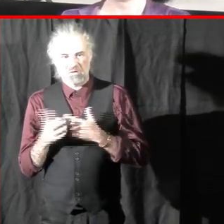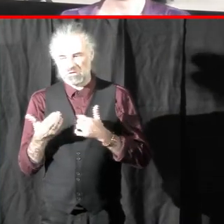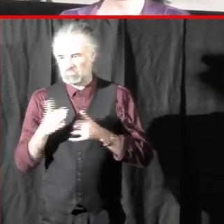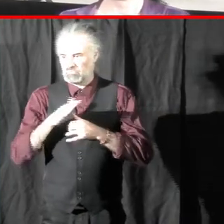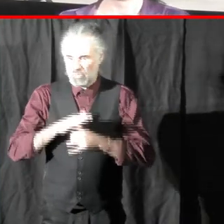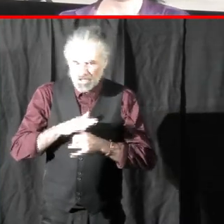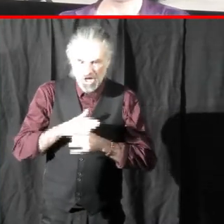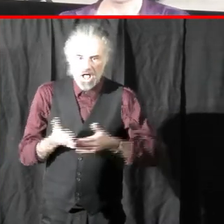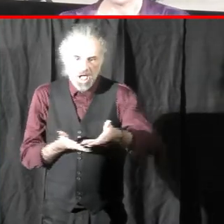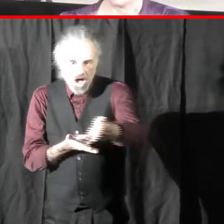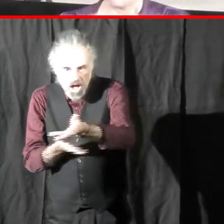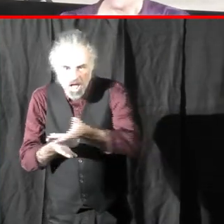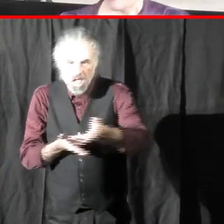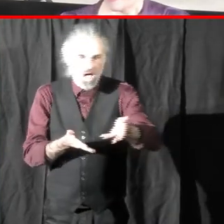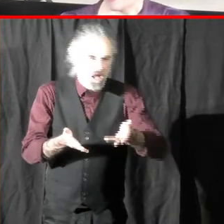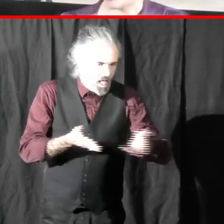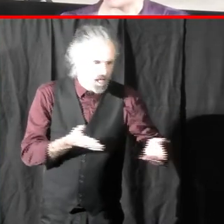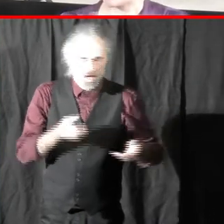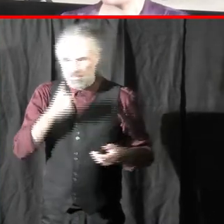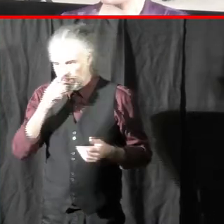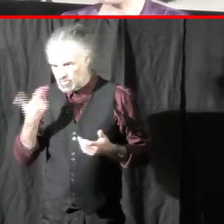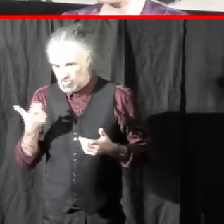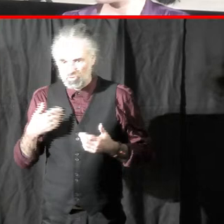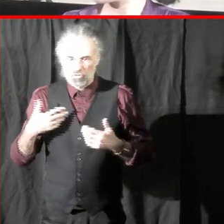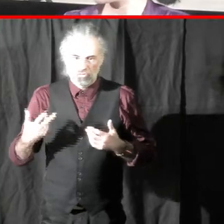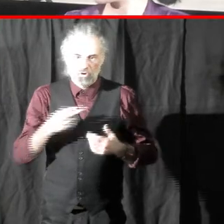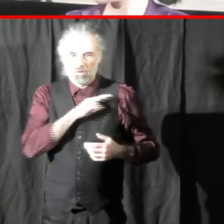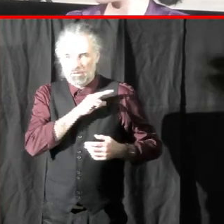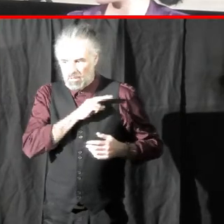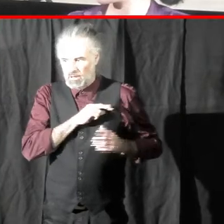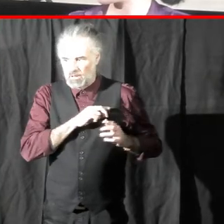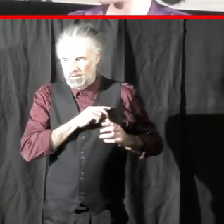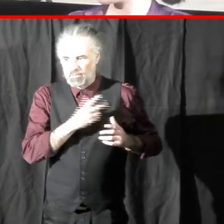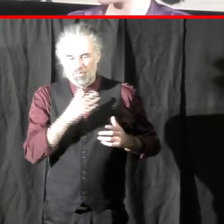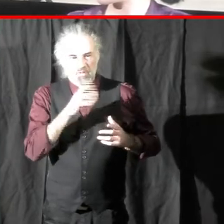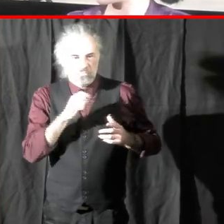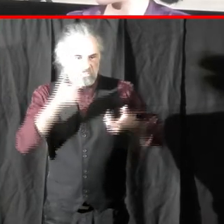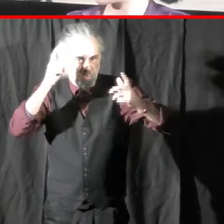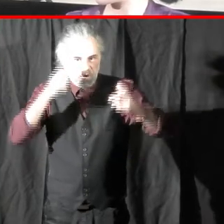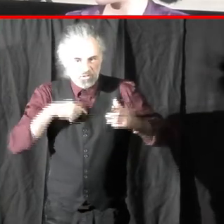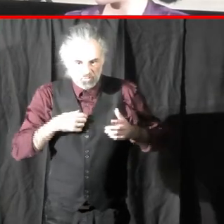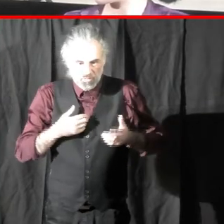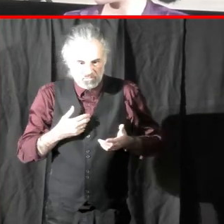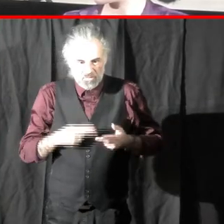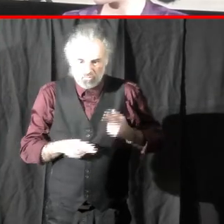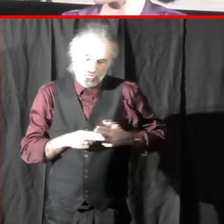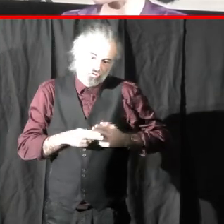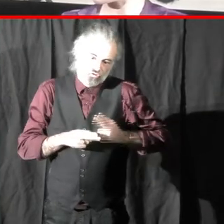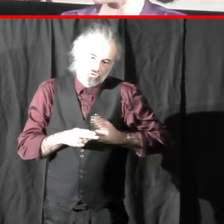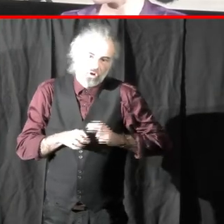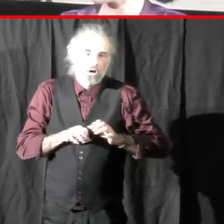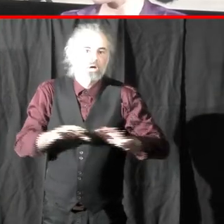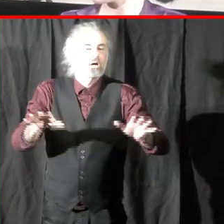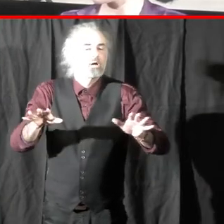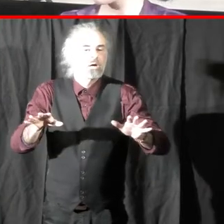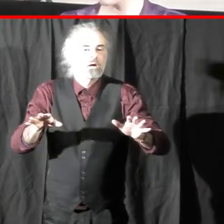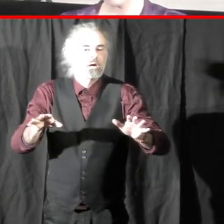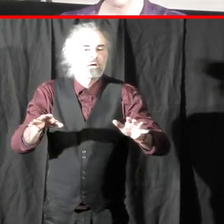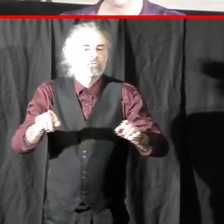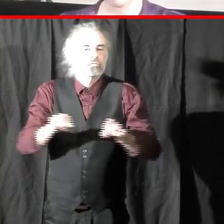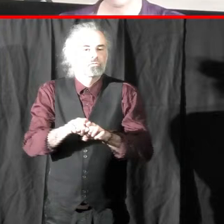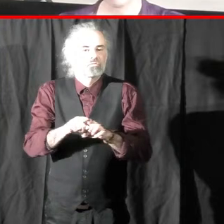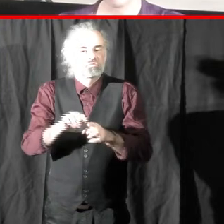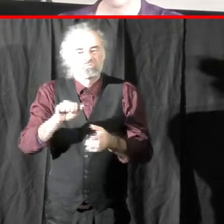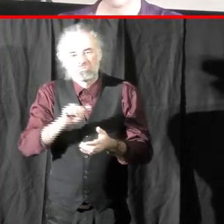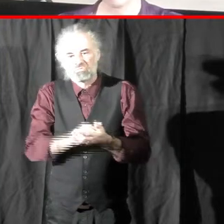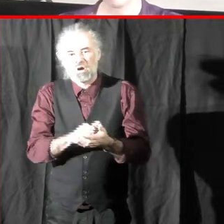You've got your boss on your back trying to get the article out. And we've got the pressure to make sure we do it right